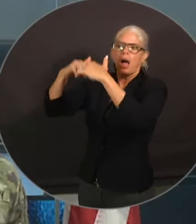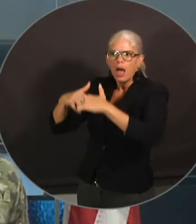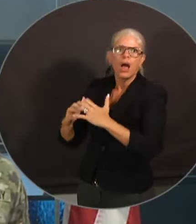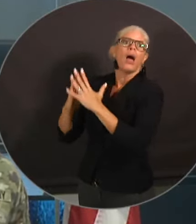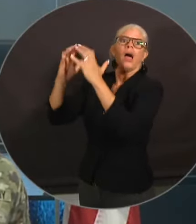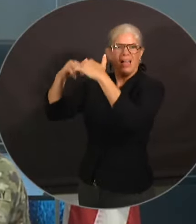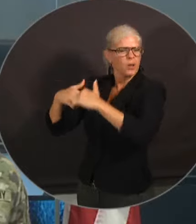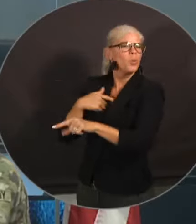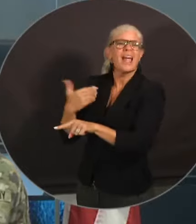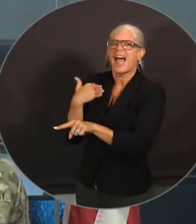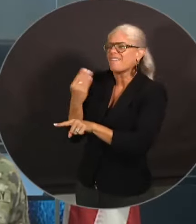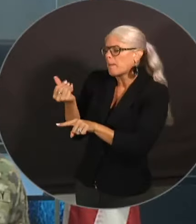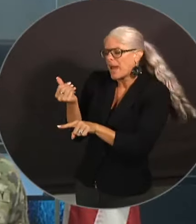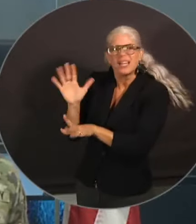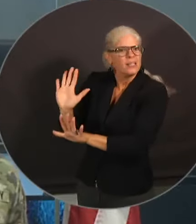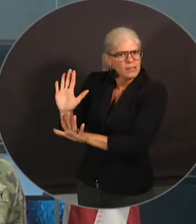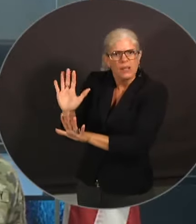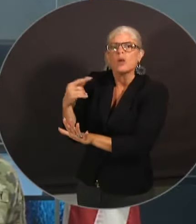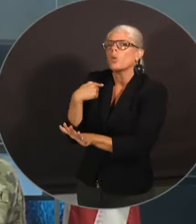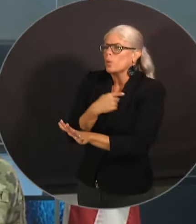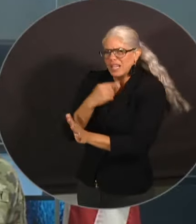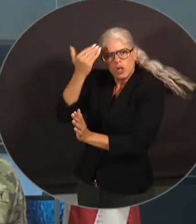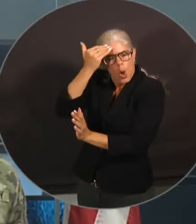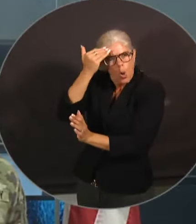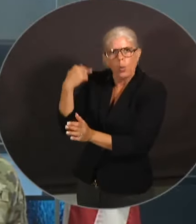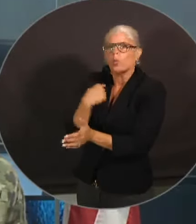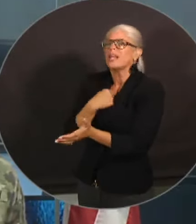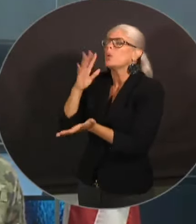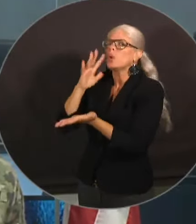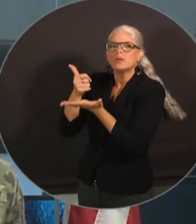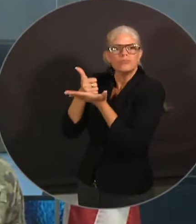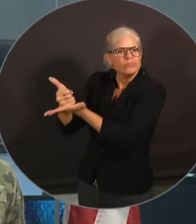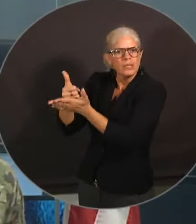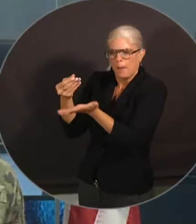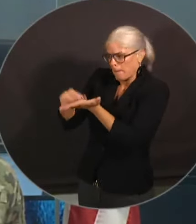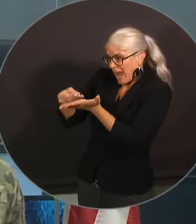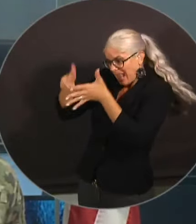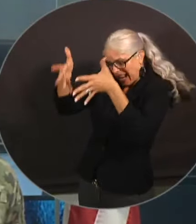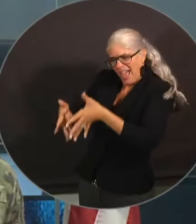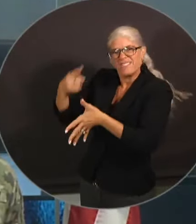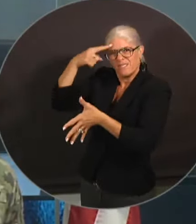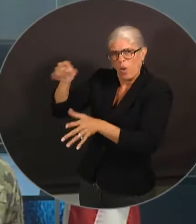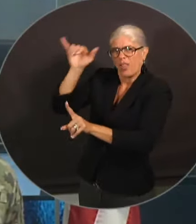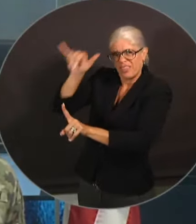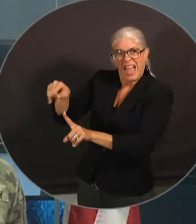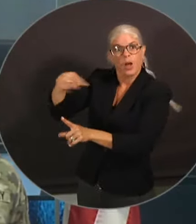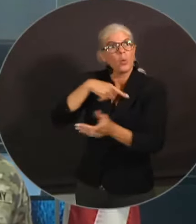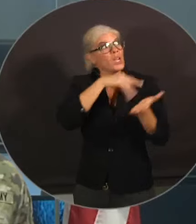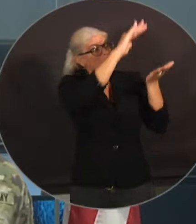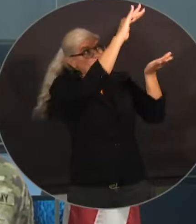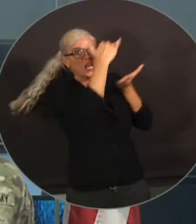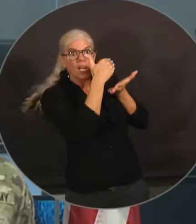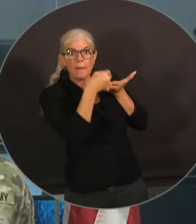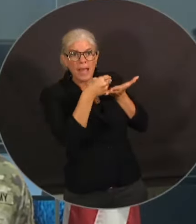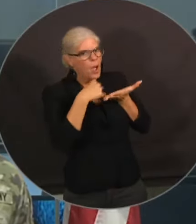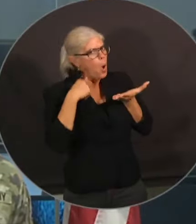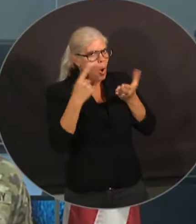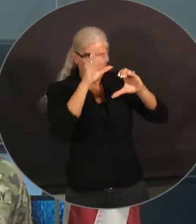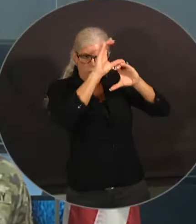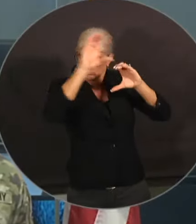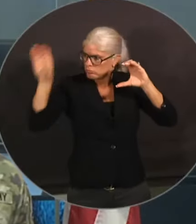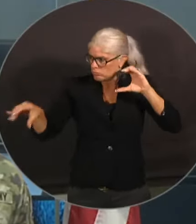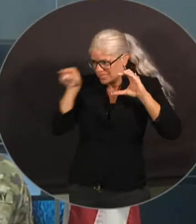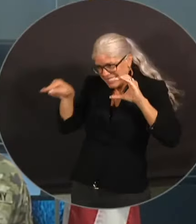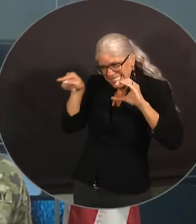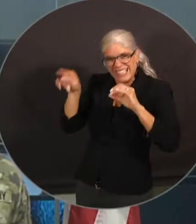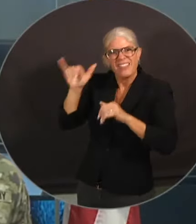shape. Now, we believe in utilizing whatever levers available. If I can get money elsewhere, I will do that for the counties. But we're in a good shape to